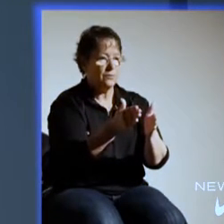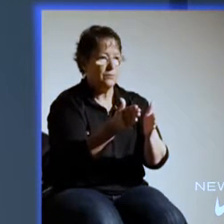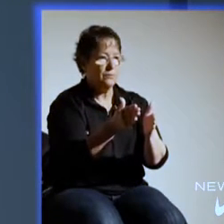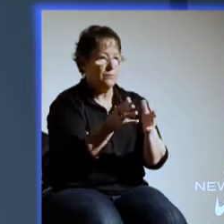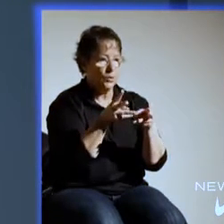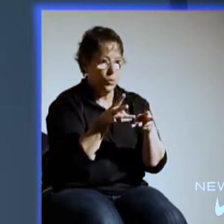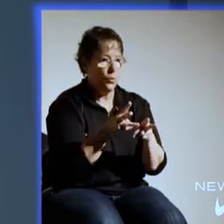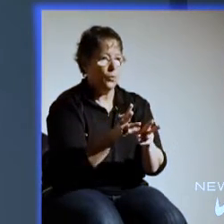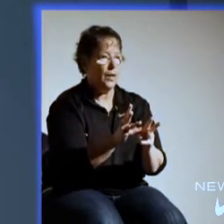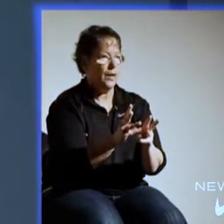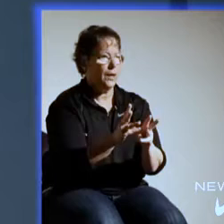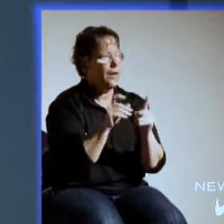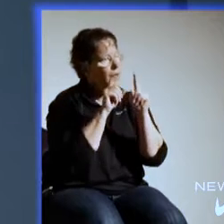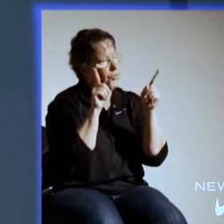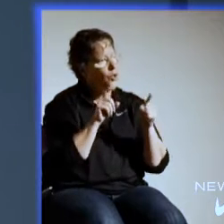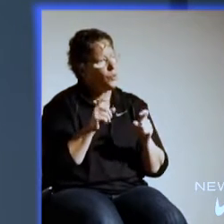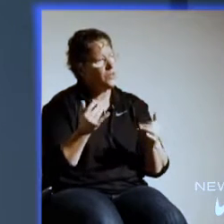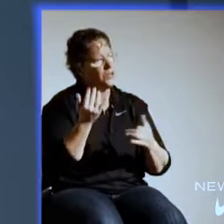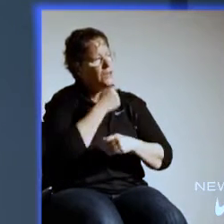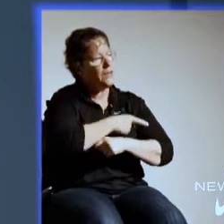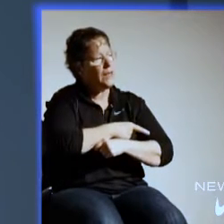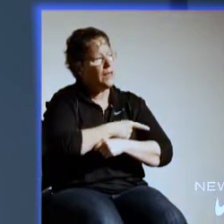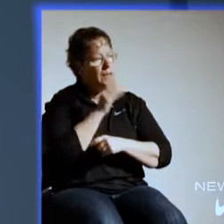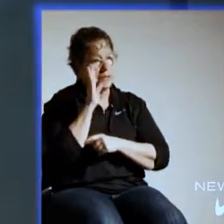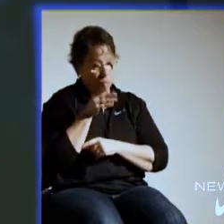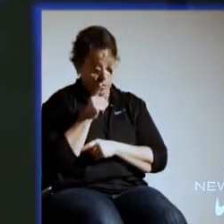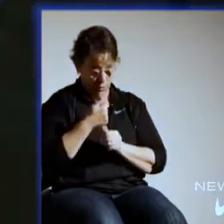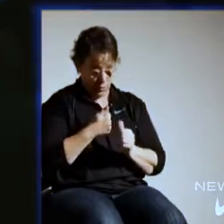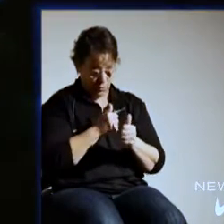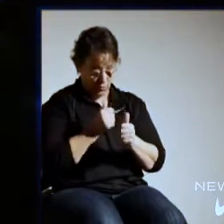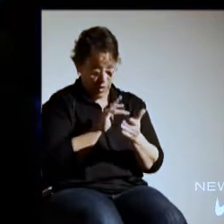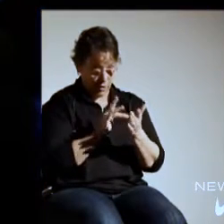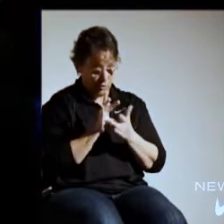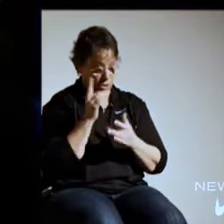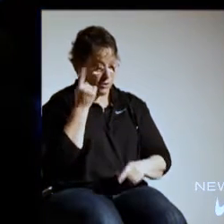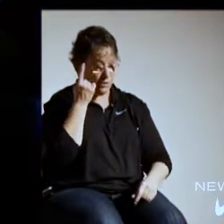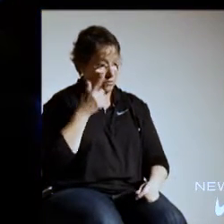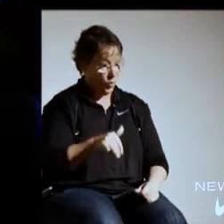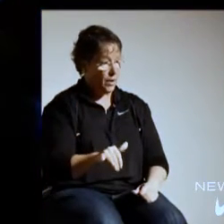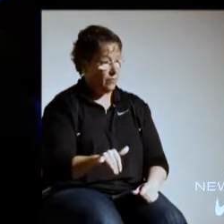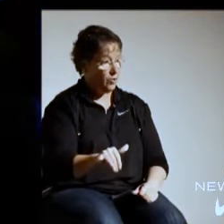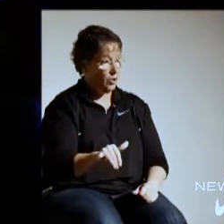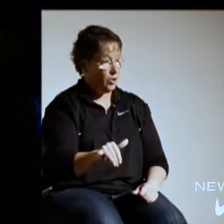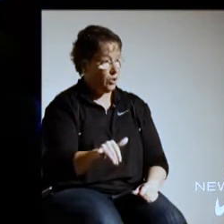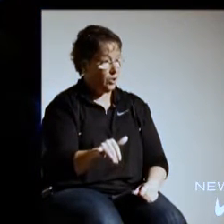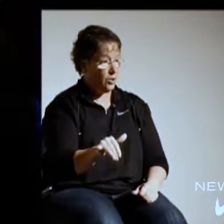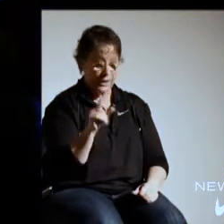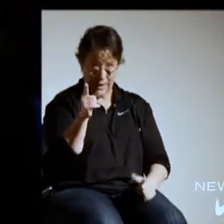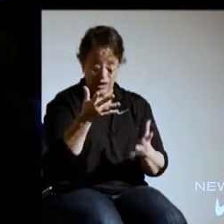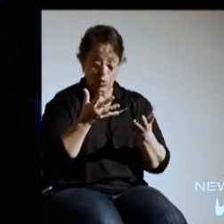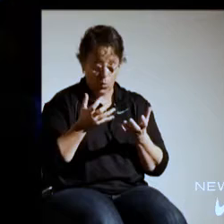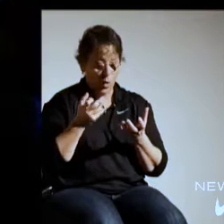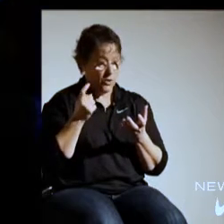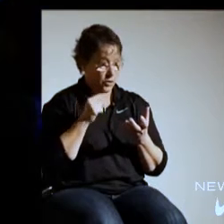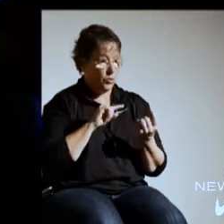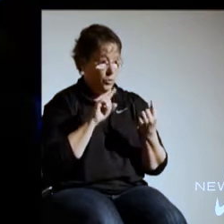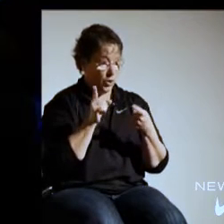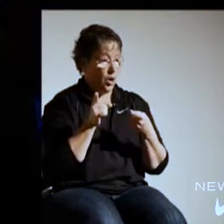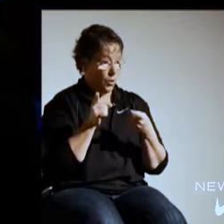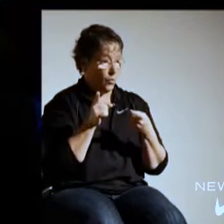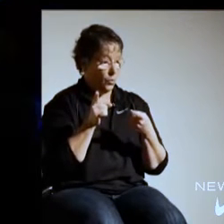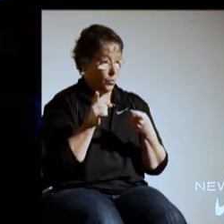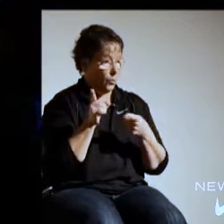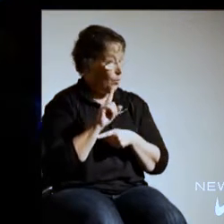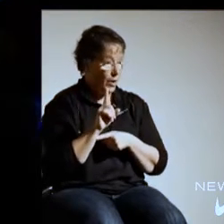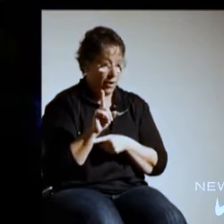is, will you follow Jesus wherever he wants you to go? If